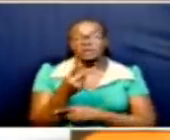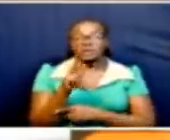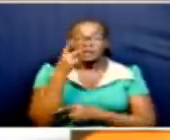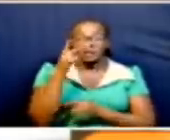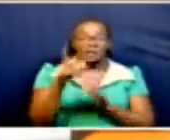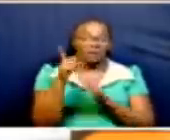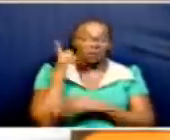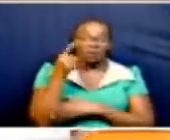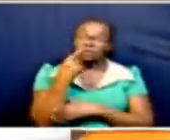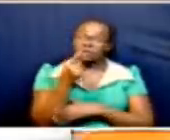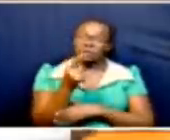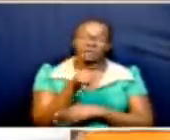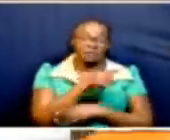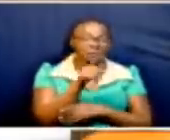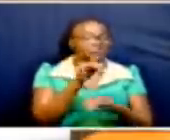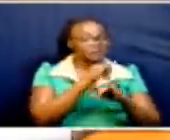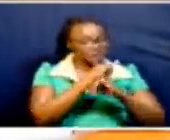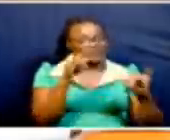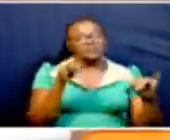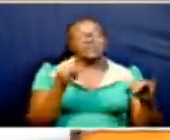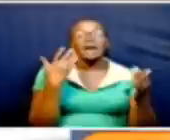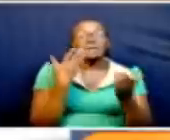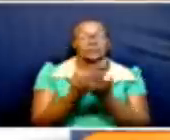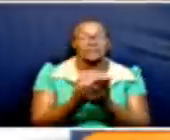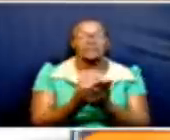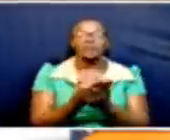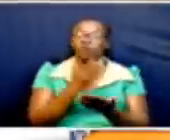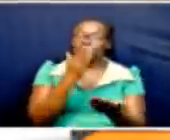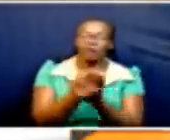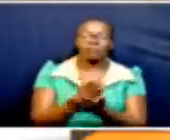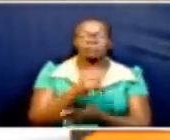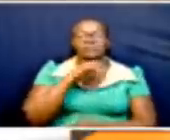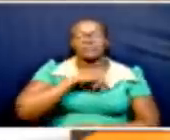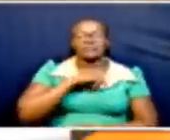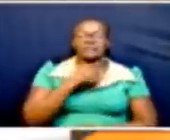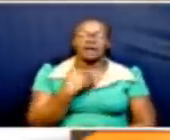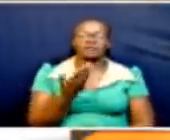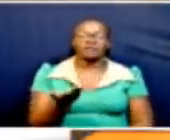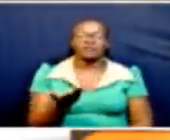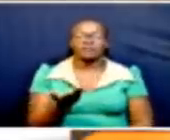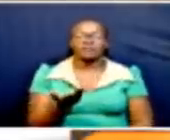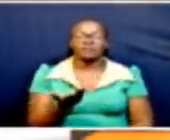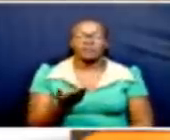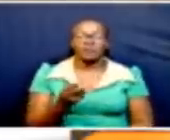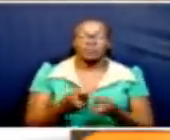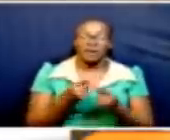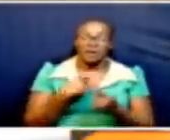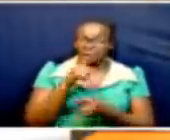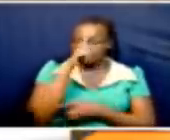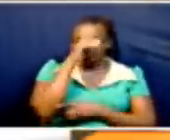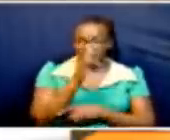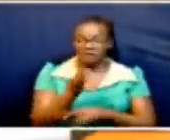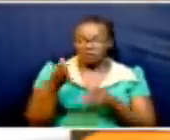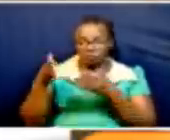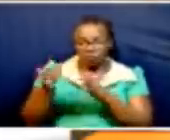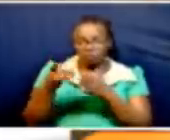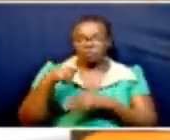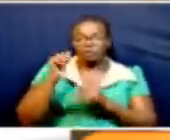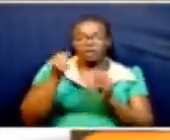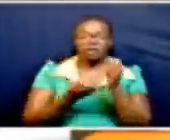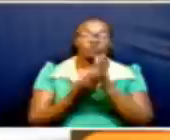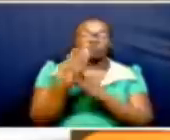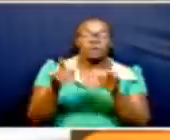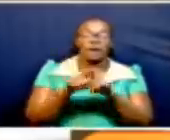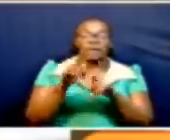guilty. They deserve to be given cash bail. But there are serious measures by which we can put as a nation to ensure